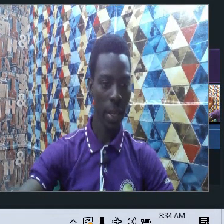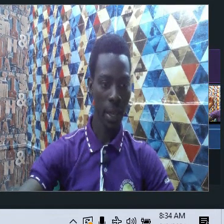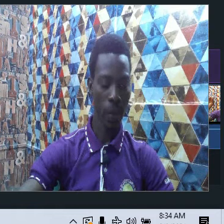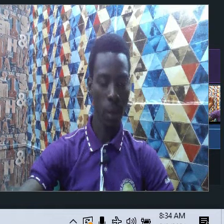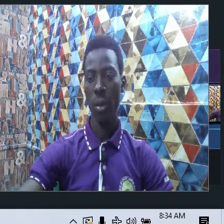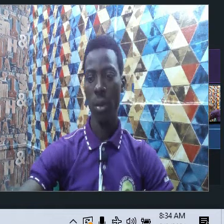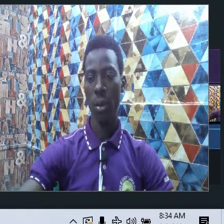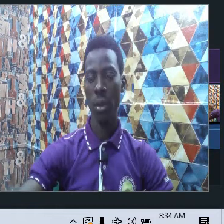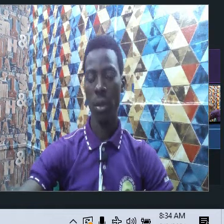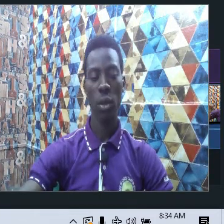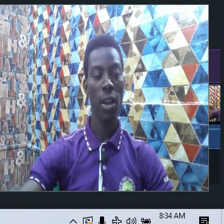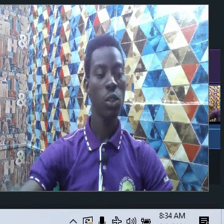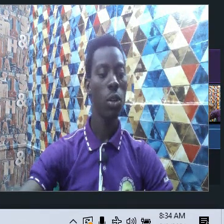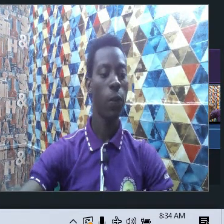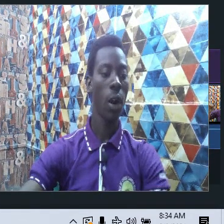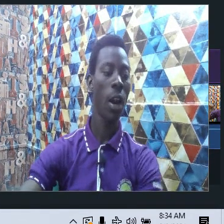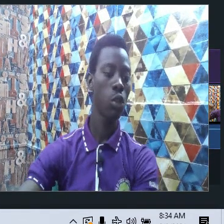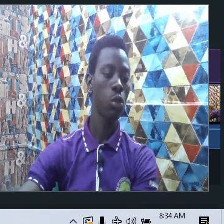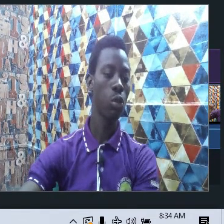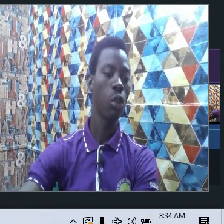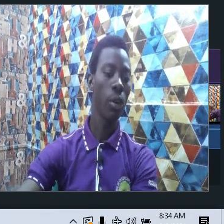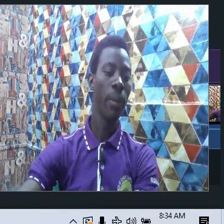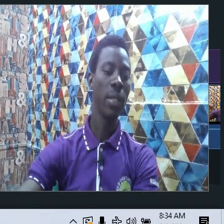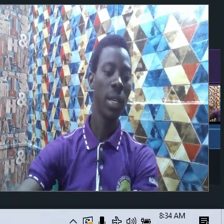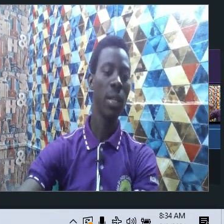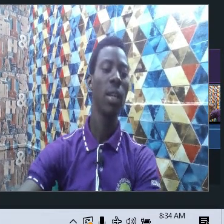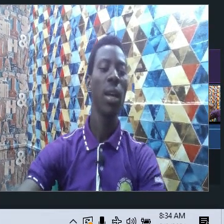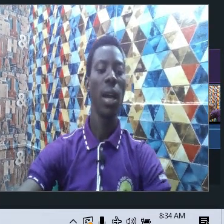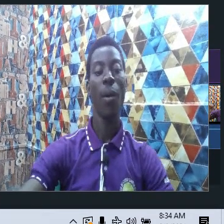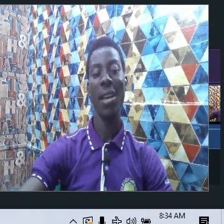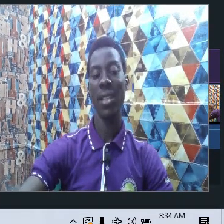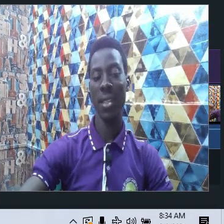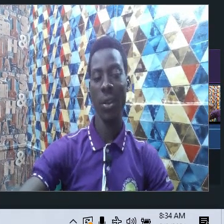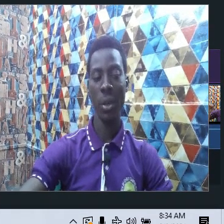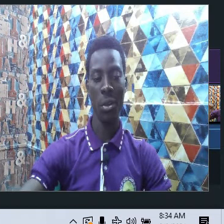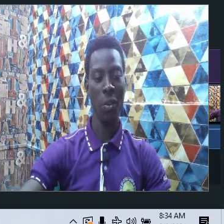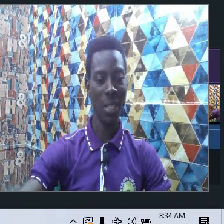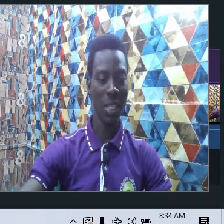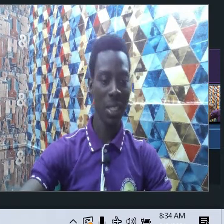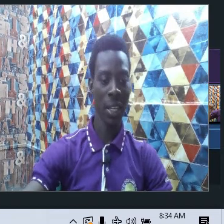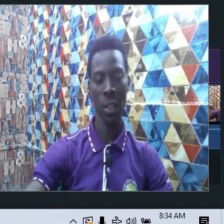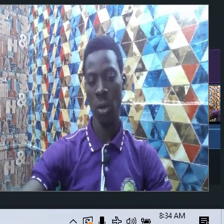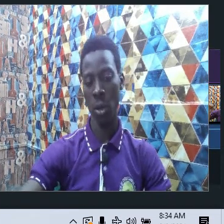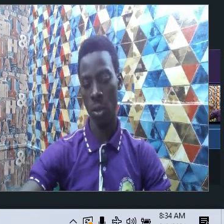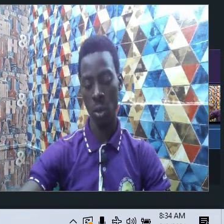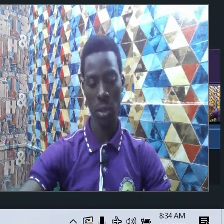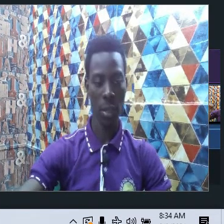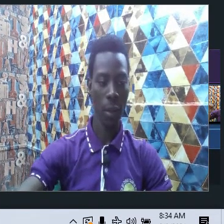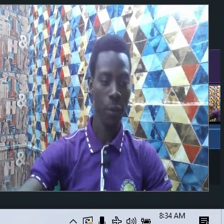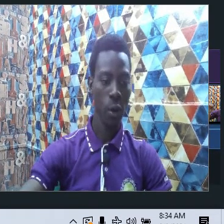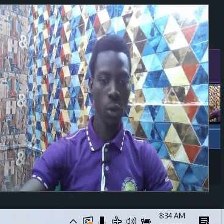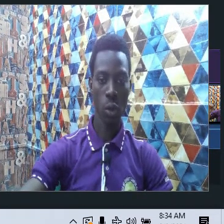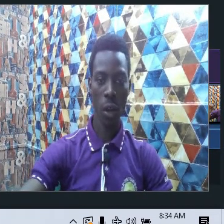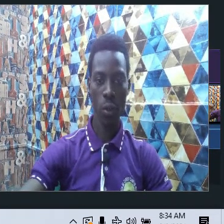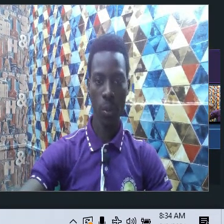letter A. So there's no need for us to maintain how I started with the conversation and all those